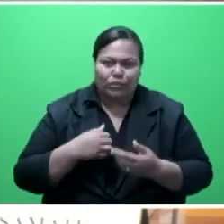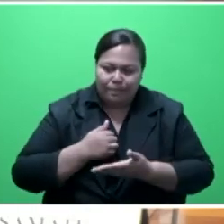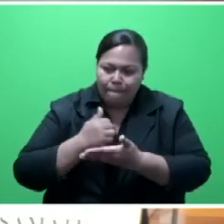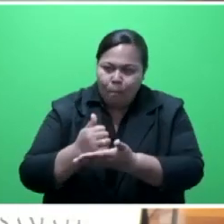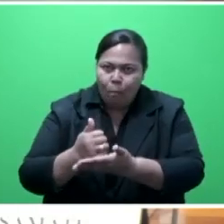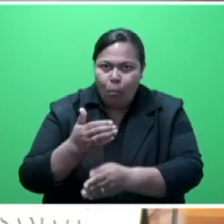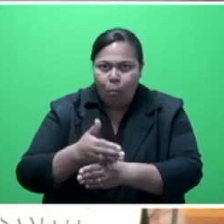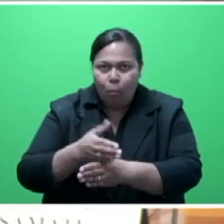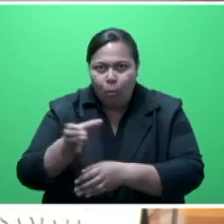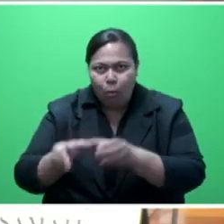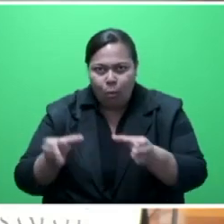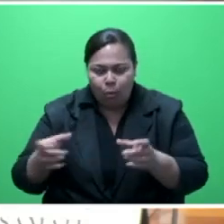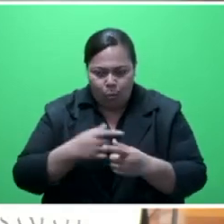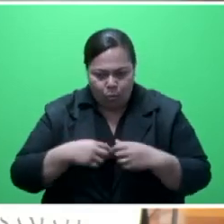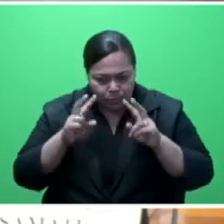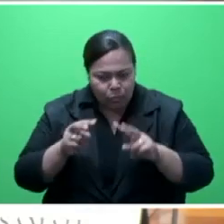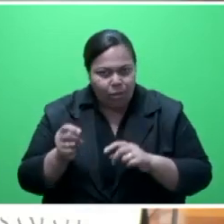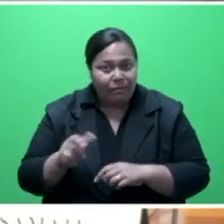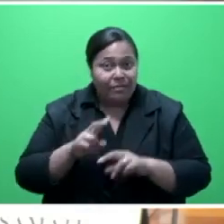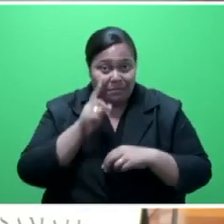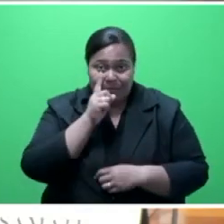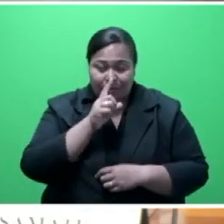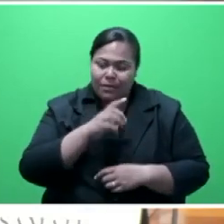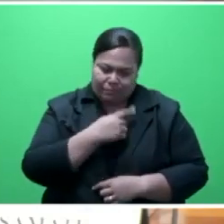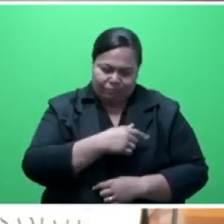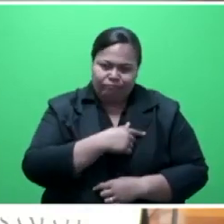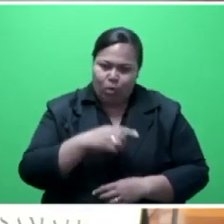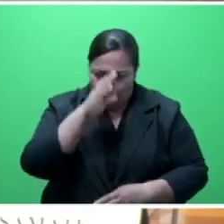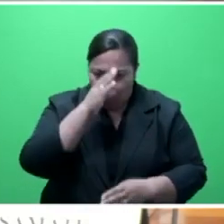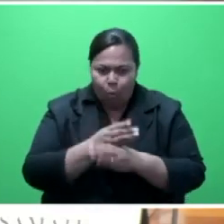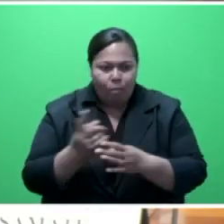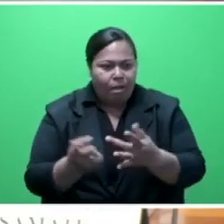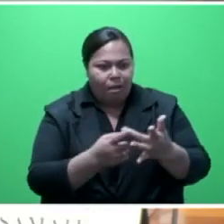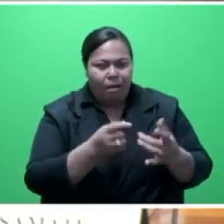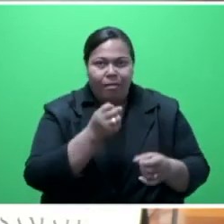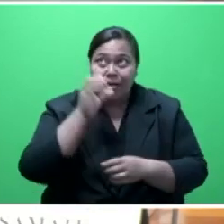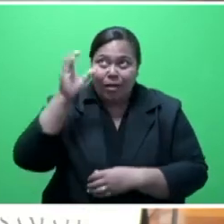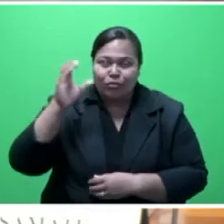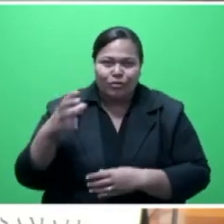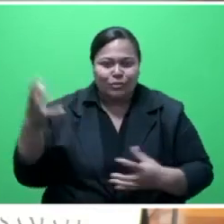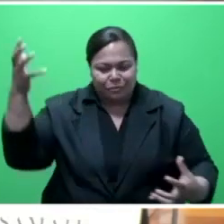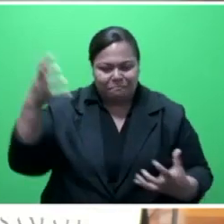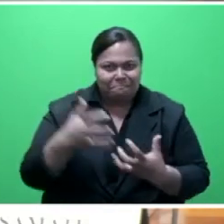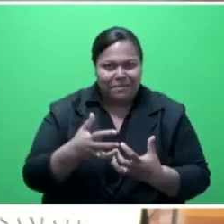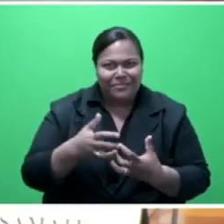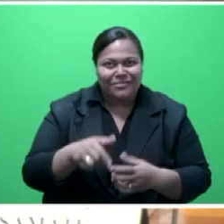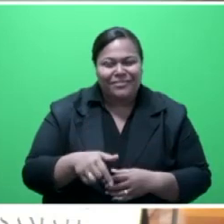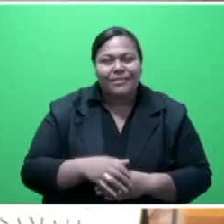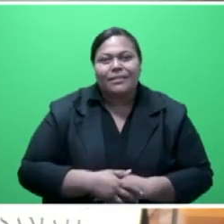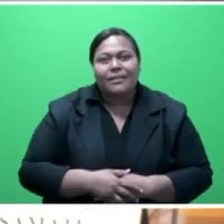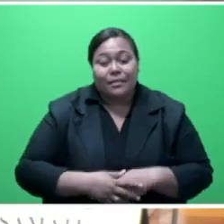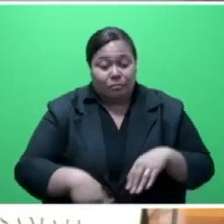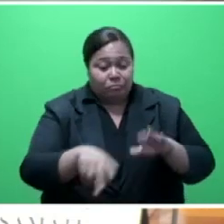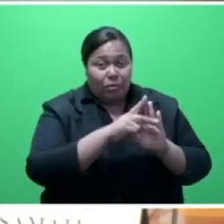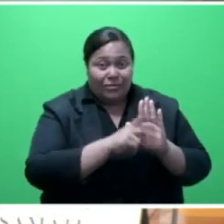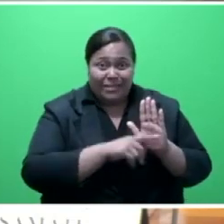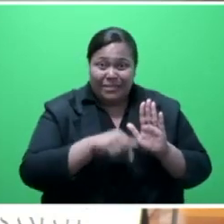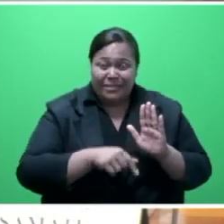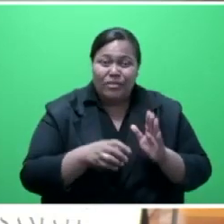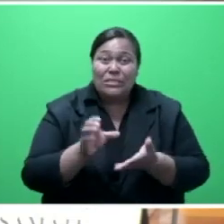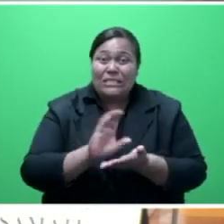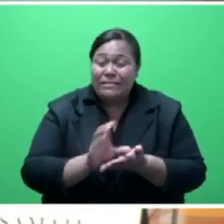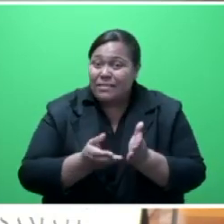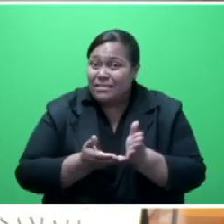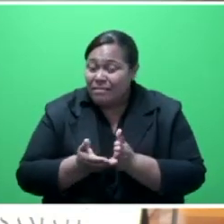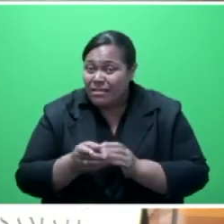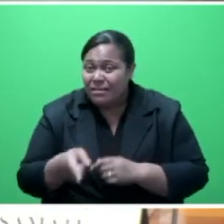our people, a commitment we hope other companies will match. Mr. Speaker, so in line with the policy across the civil service, the retirement